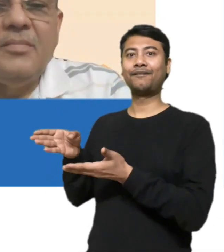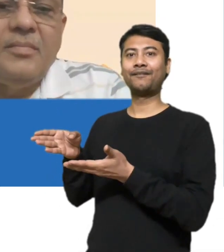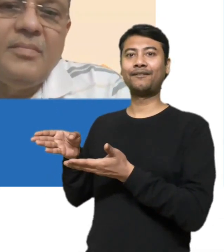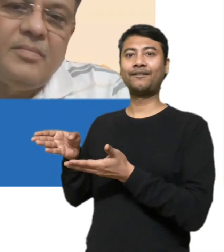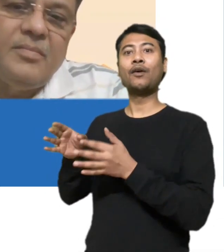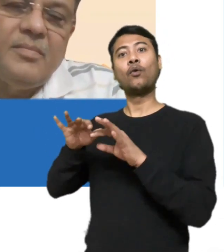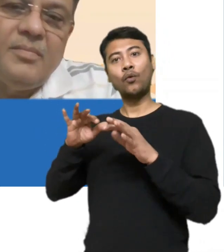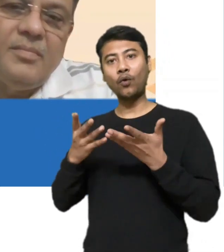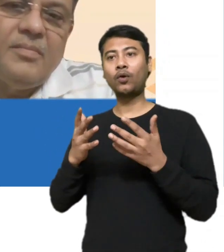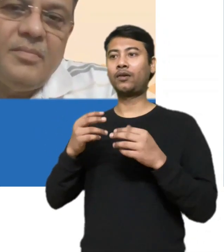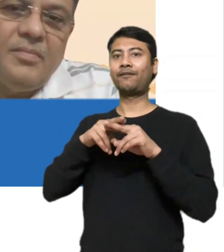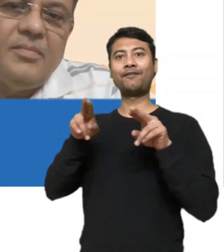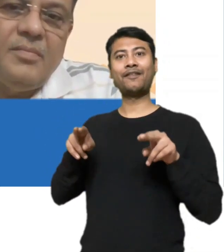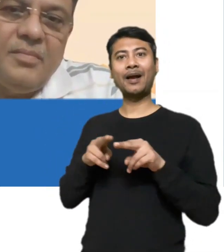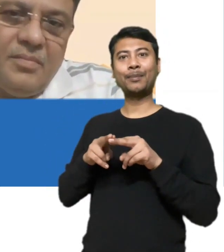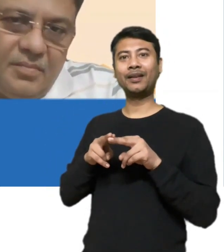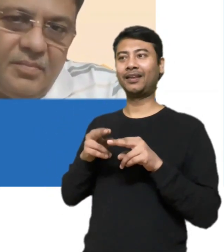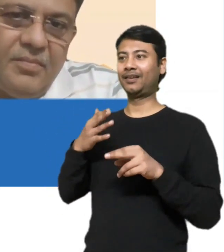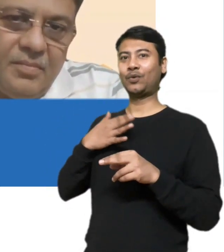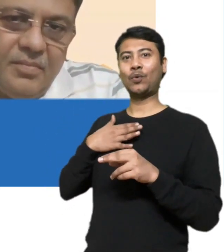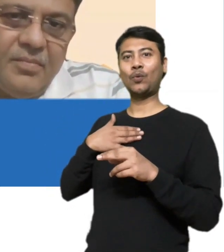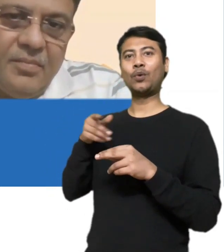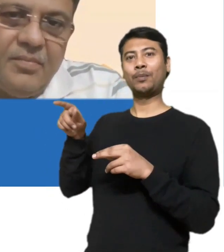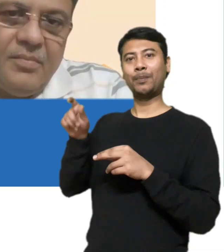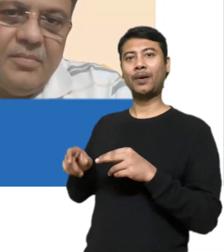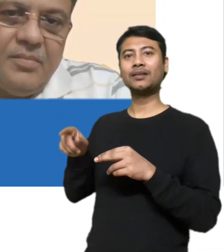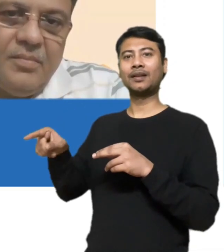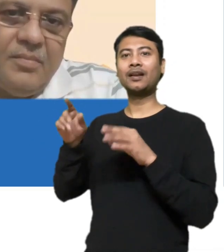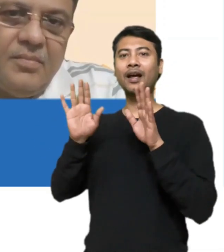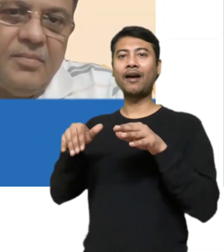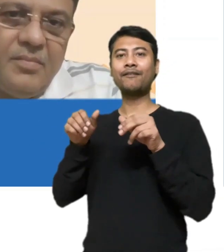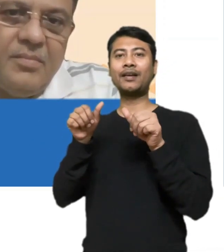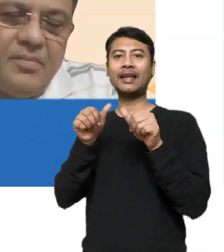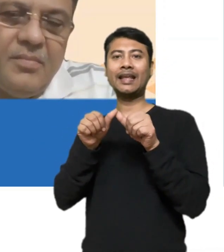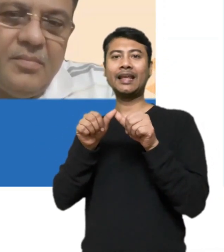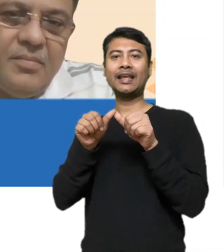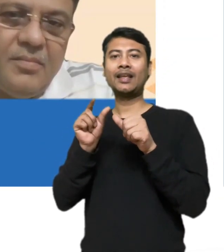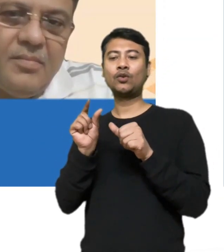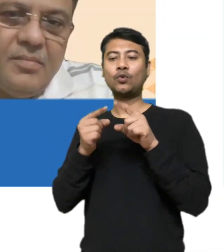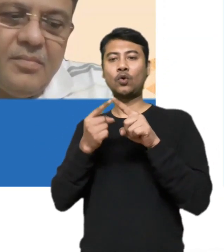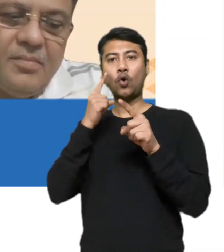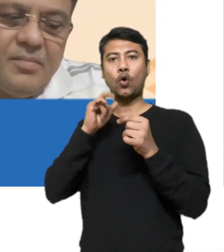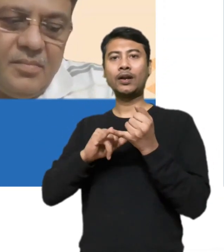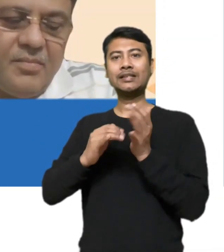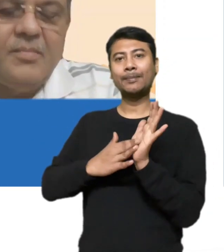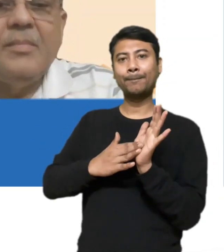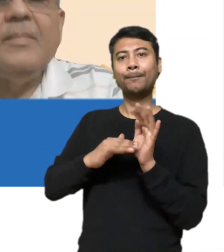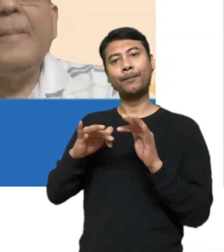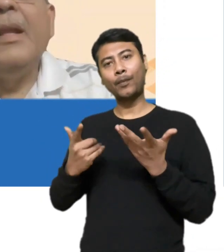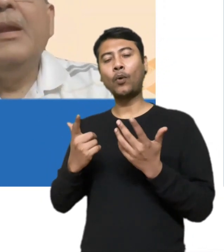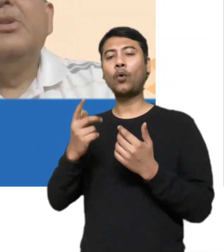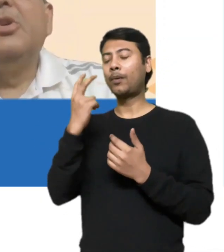might be autistic or might be blind that you take care. No, these are all our people.